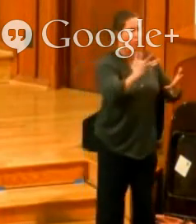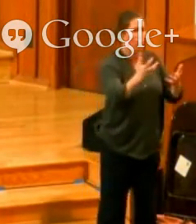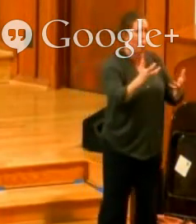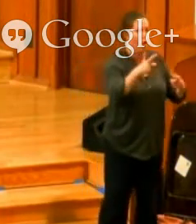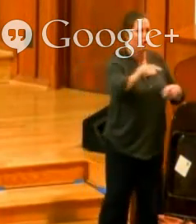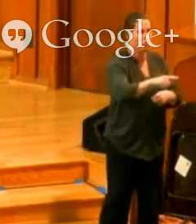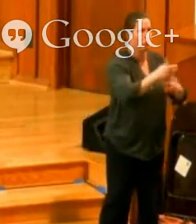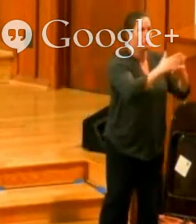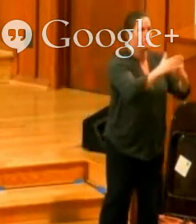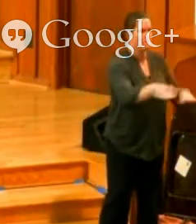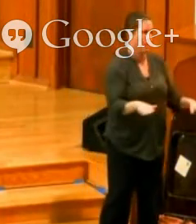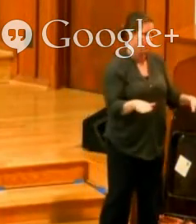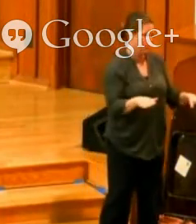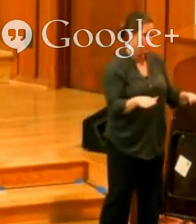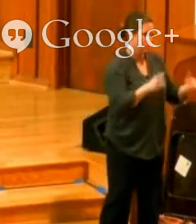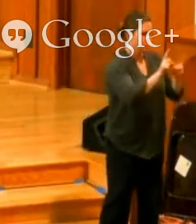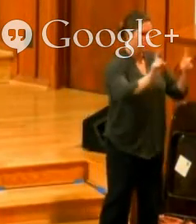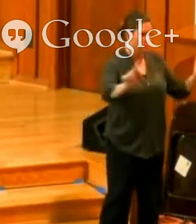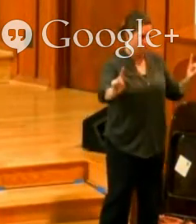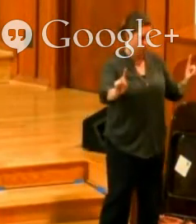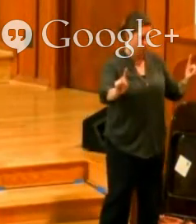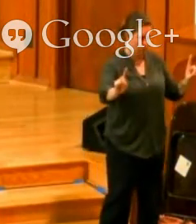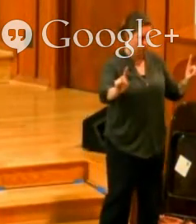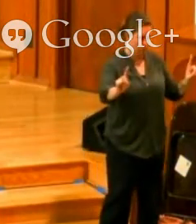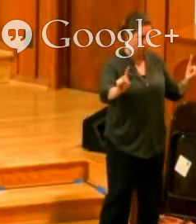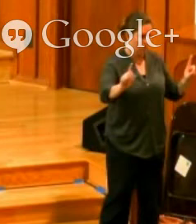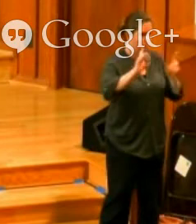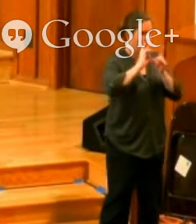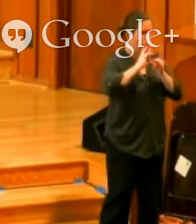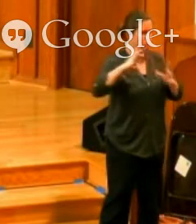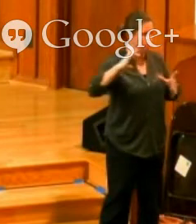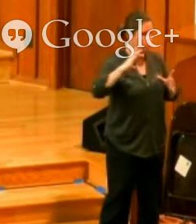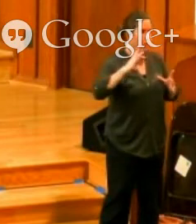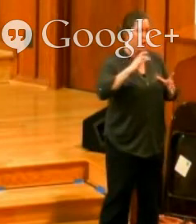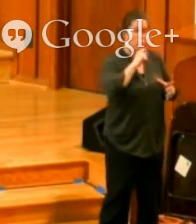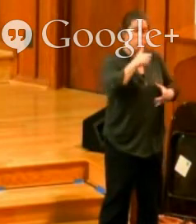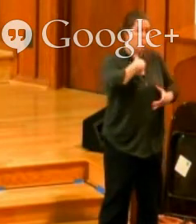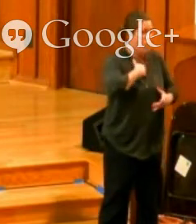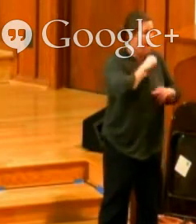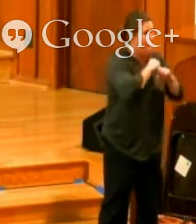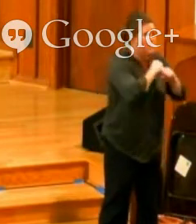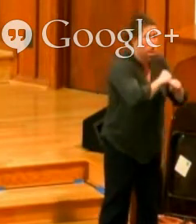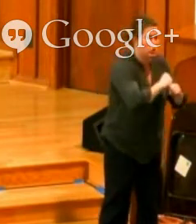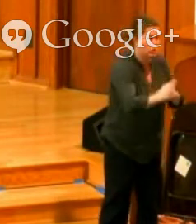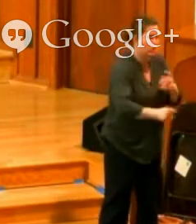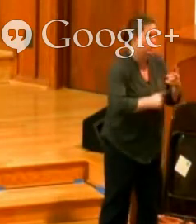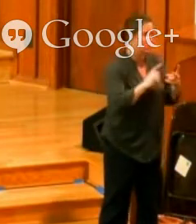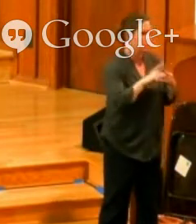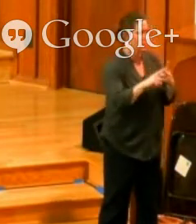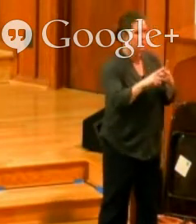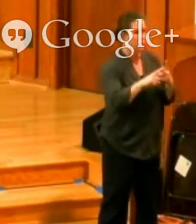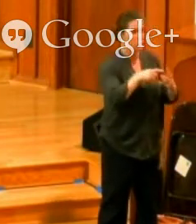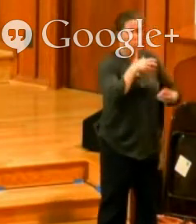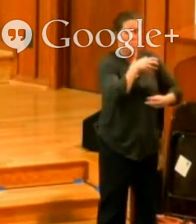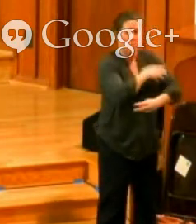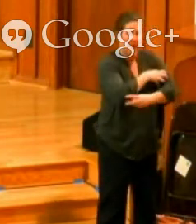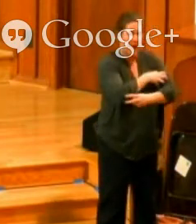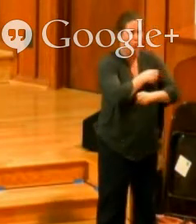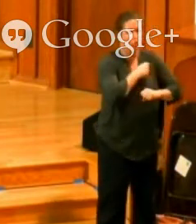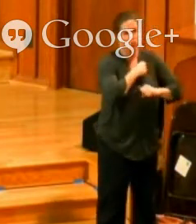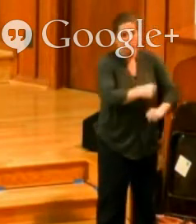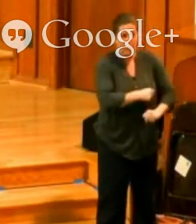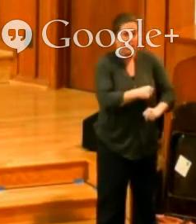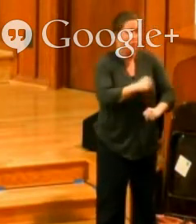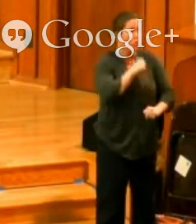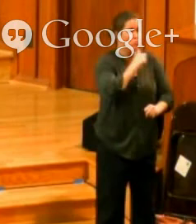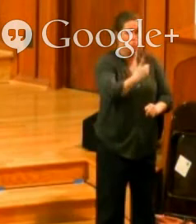divided. The devil wants to break us apart so that we don't have security, so that we don't have power and strength in numbers as